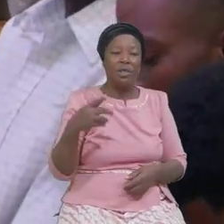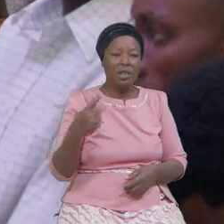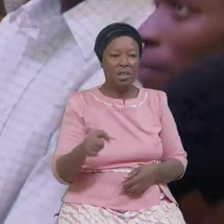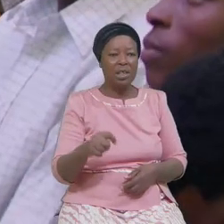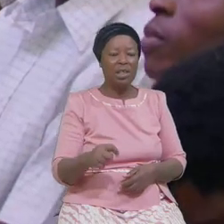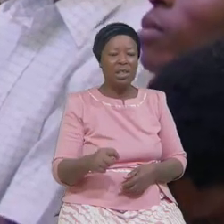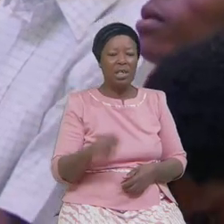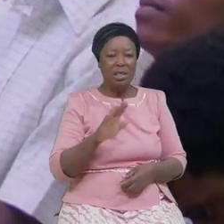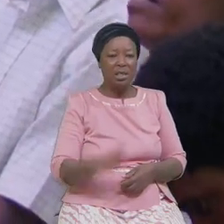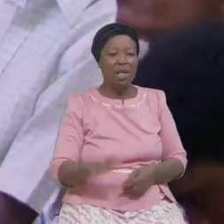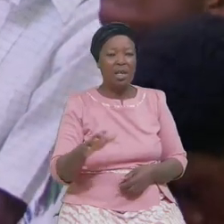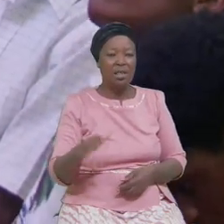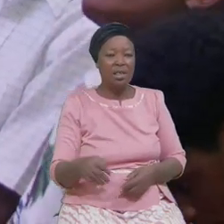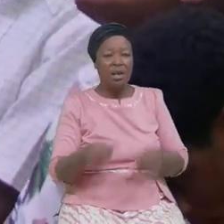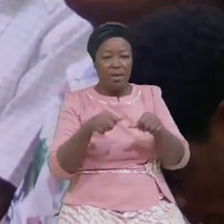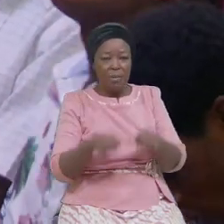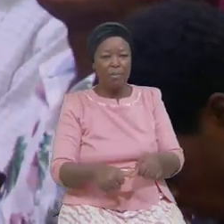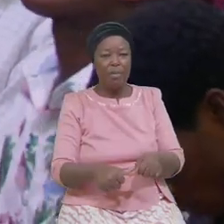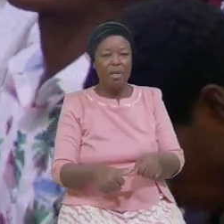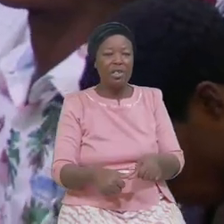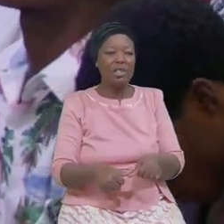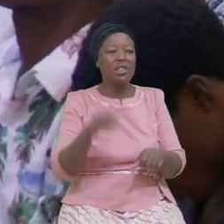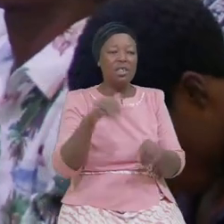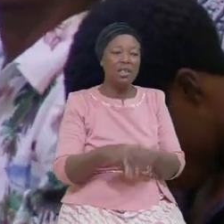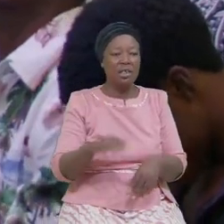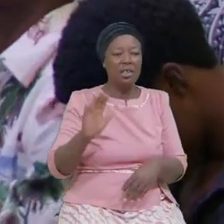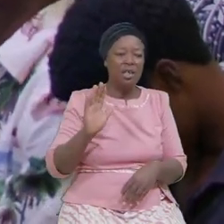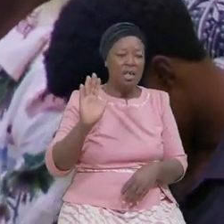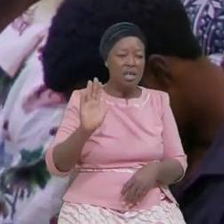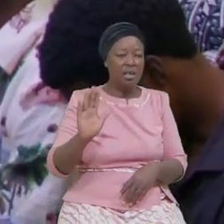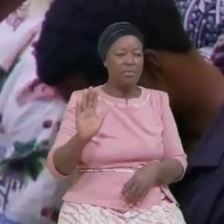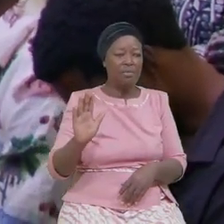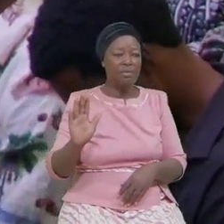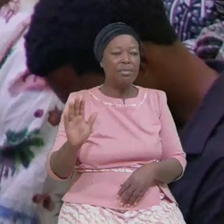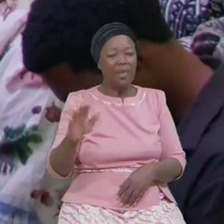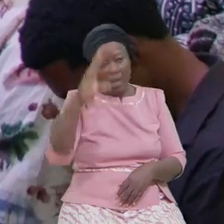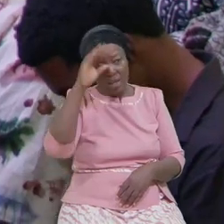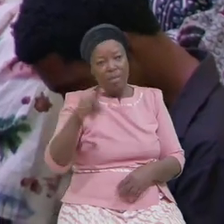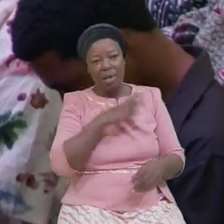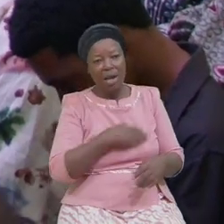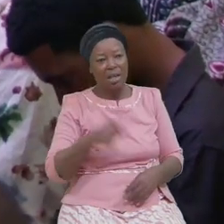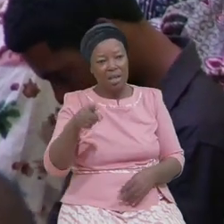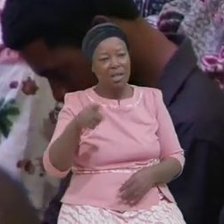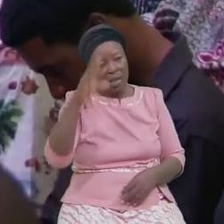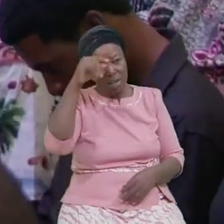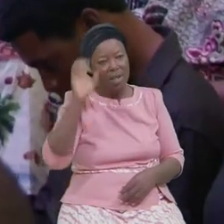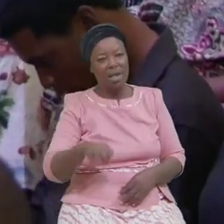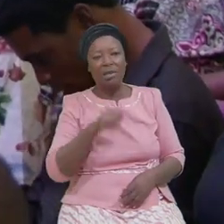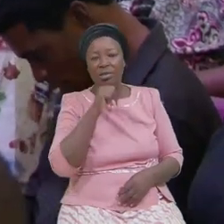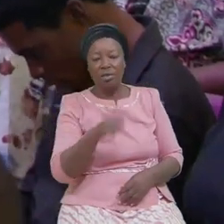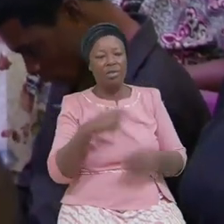seed remaineth, abideth in him, and he cannot sin.